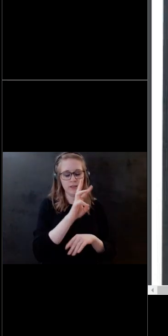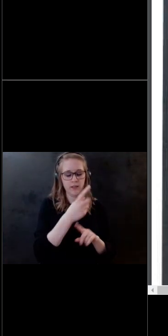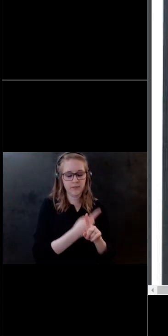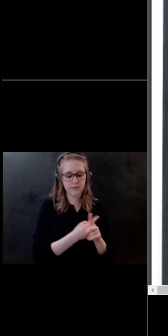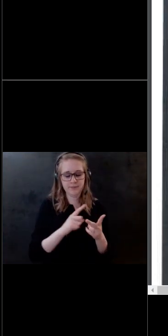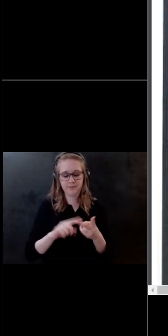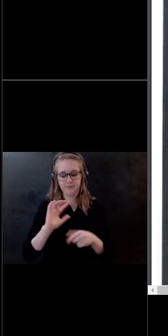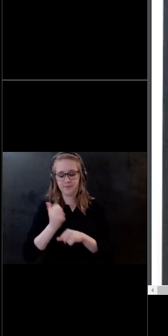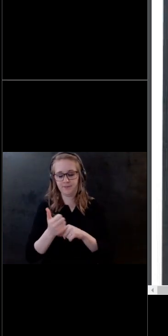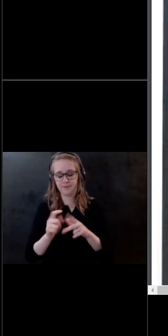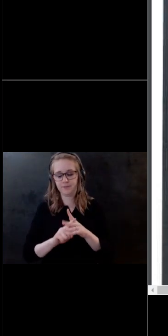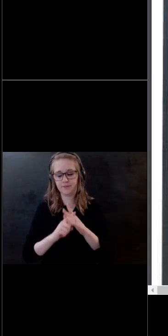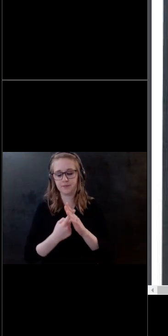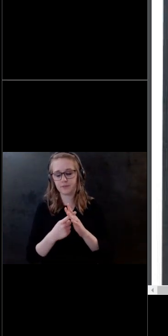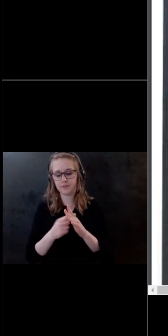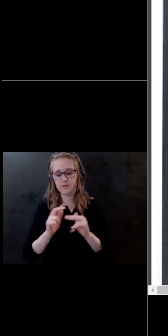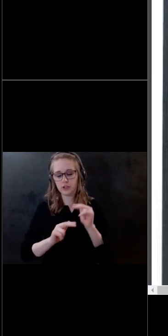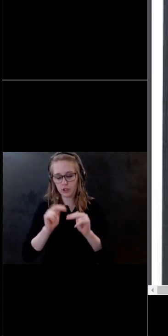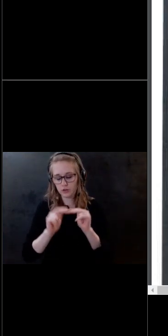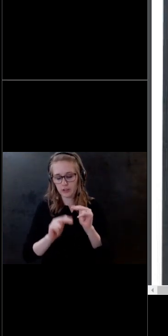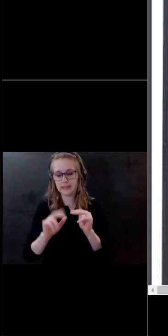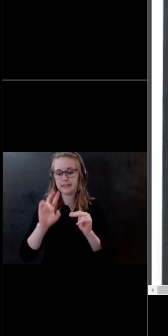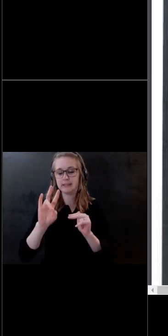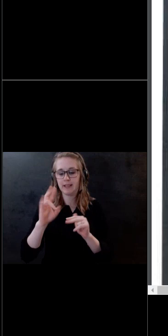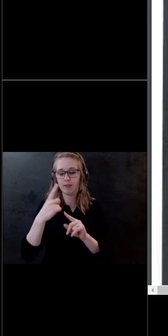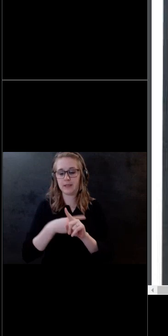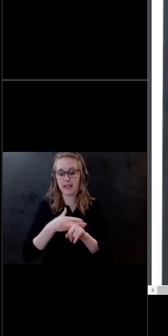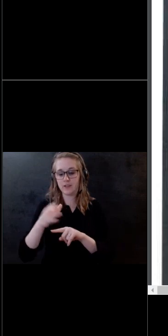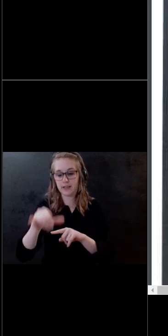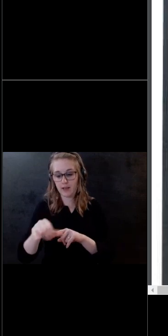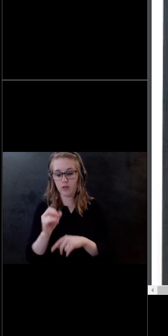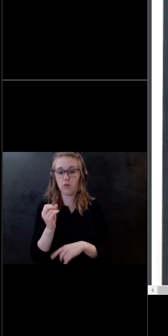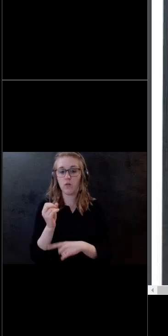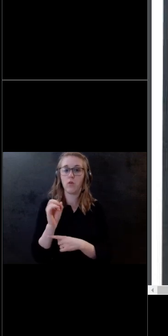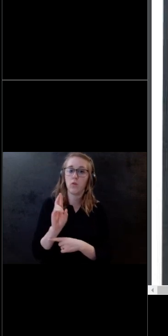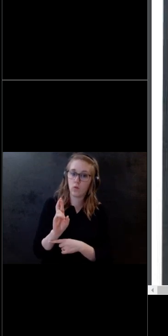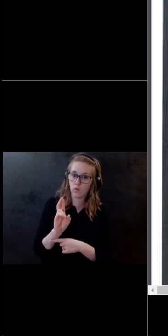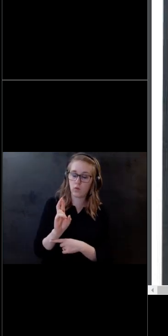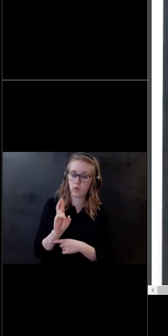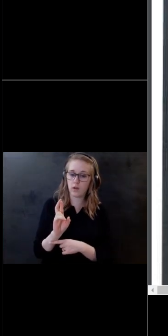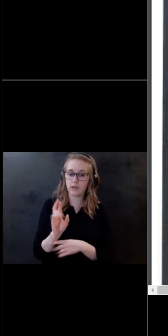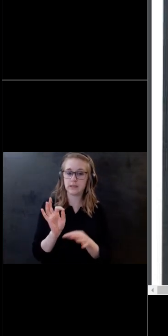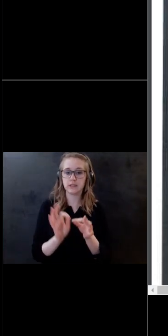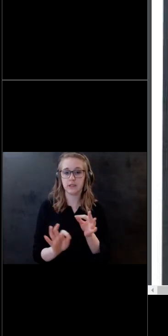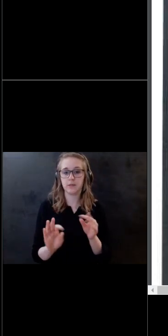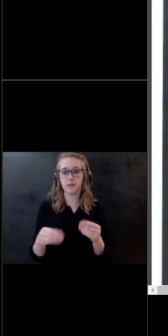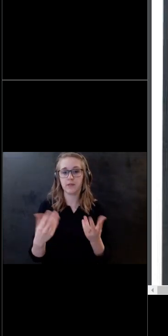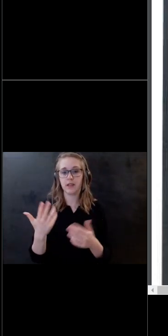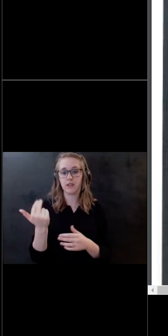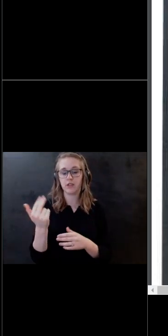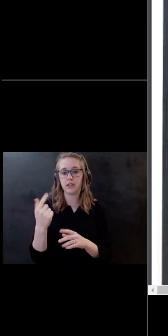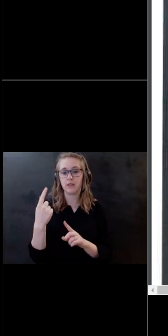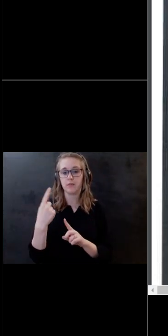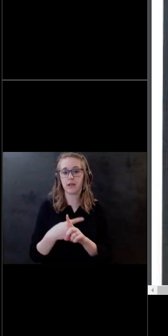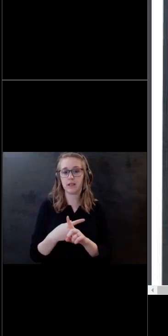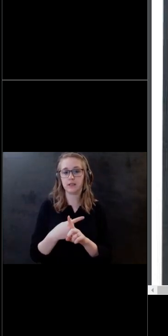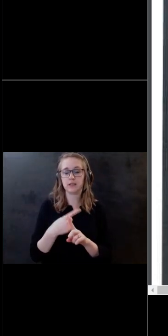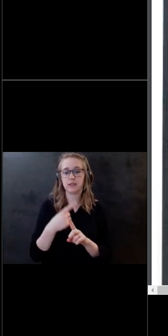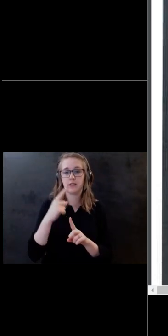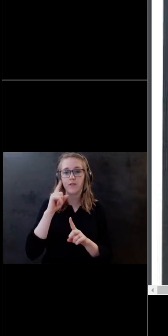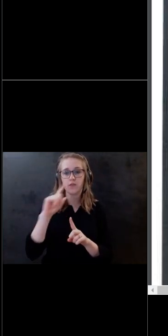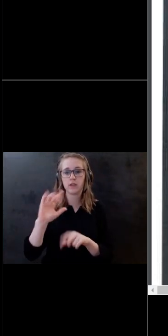of construction 7 months after that, or you could simply give 13 months for commencement of